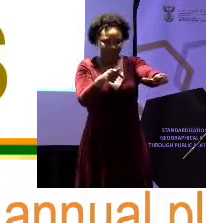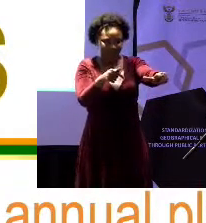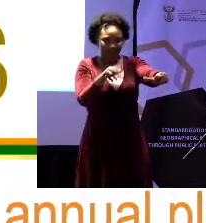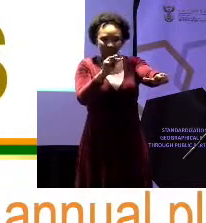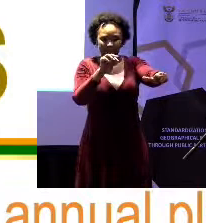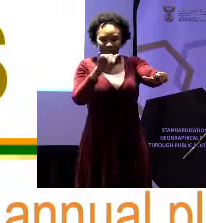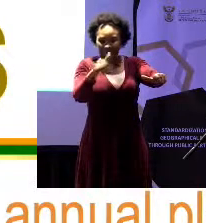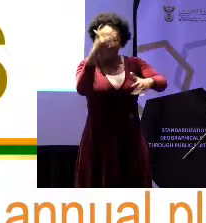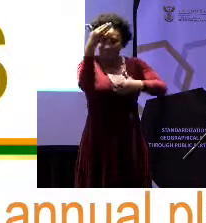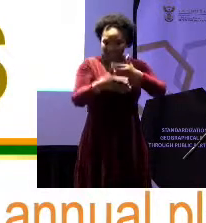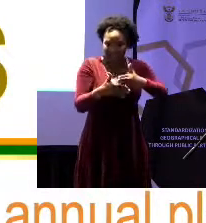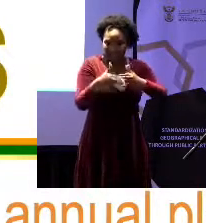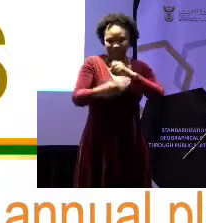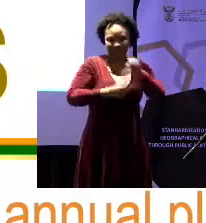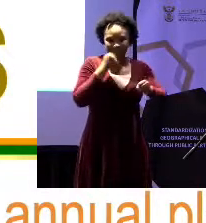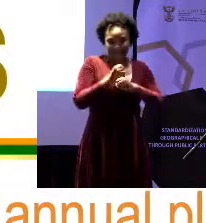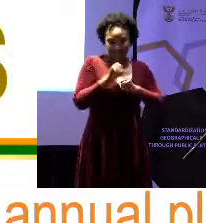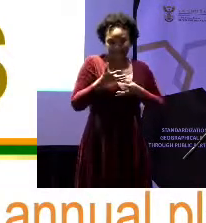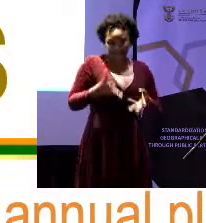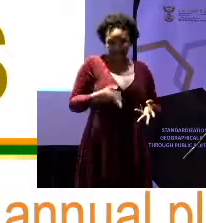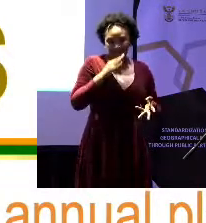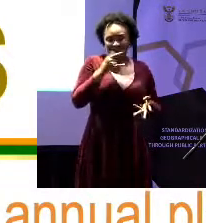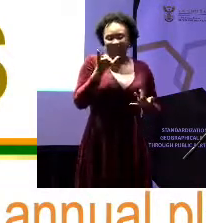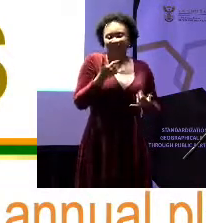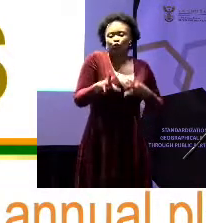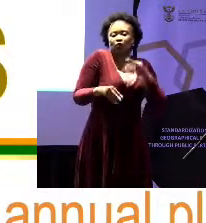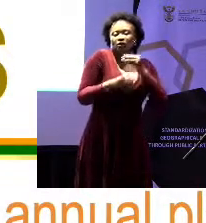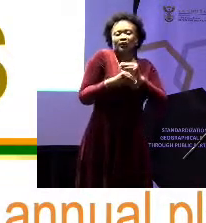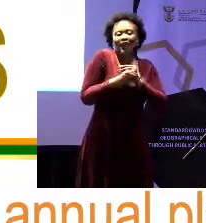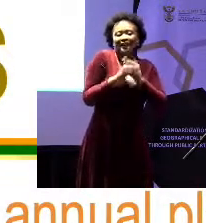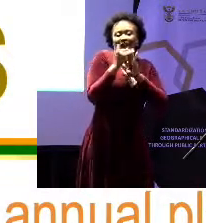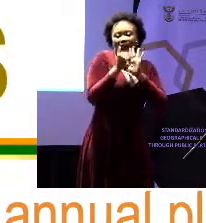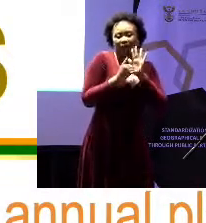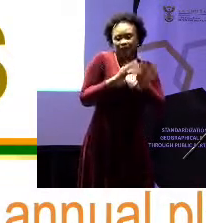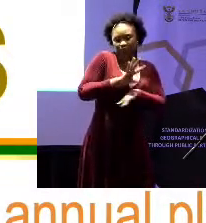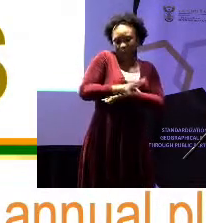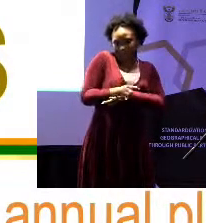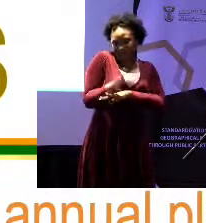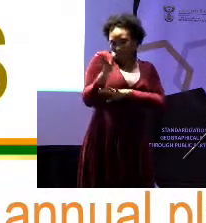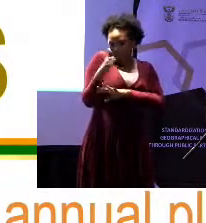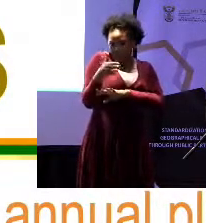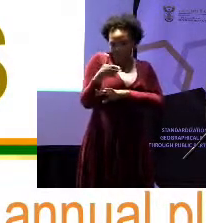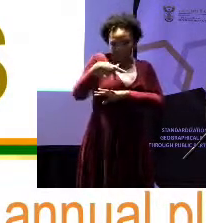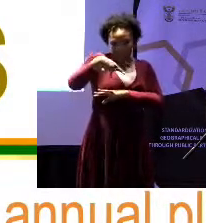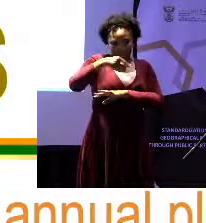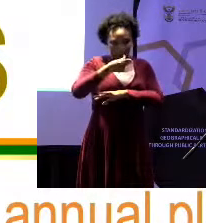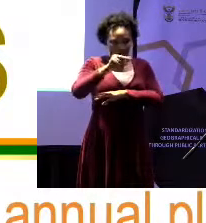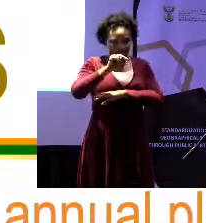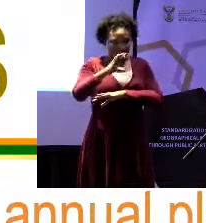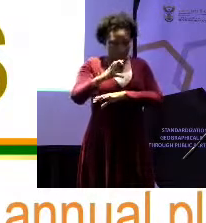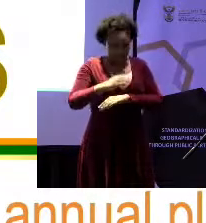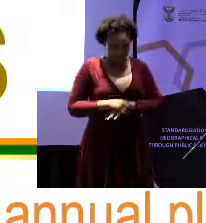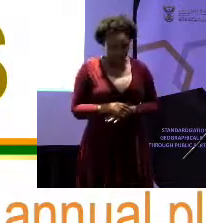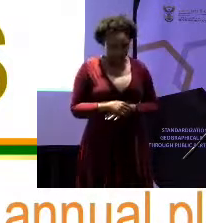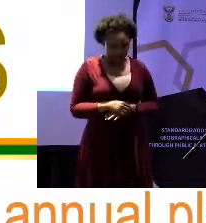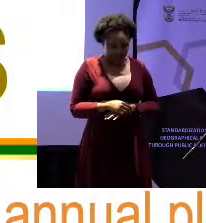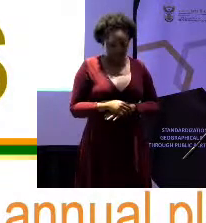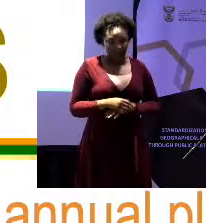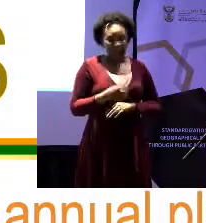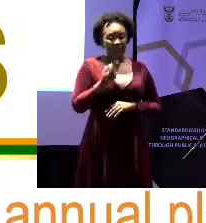year, so they've just joined the list of the provinces without PGNCs.